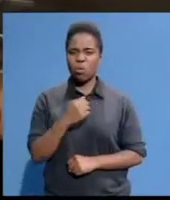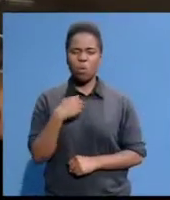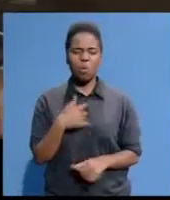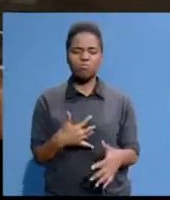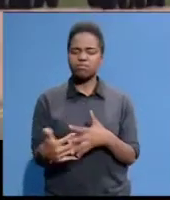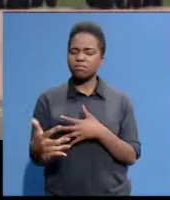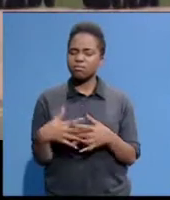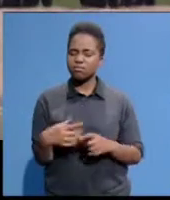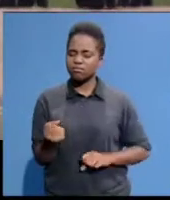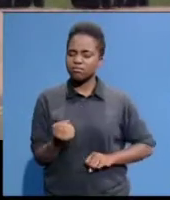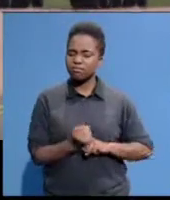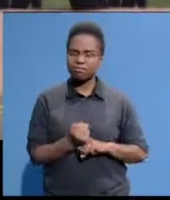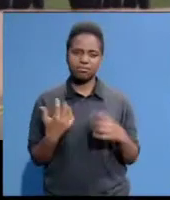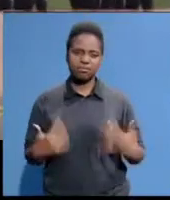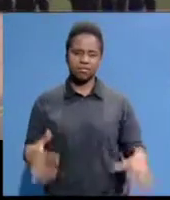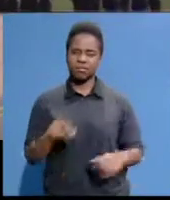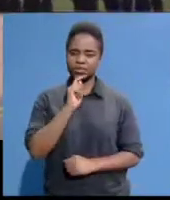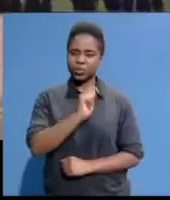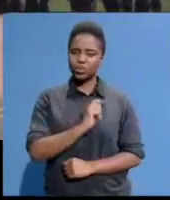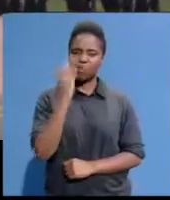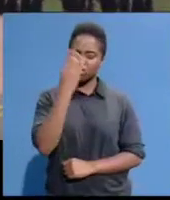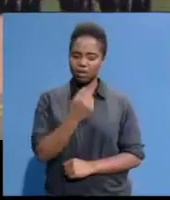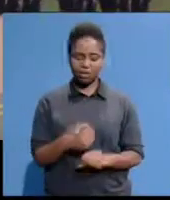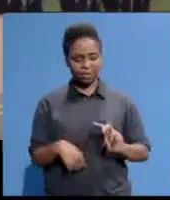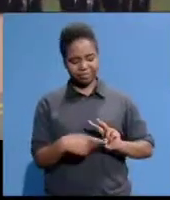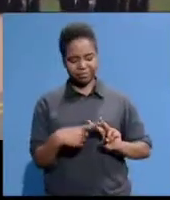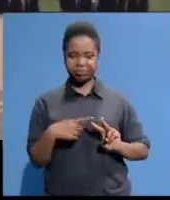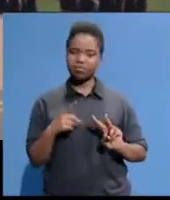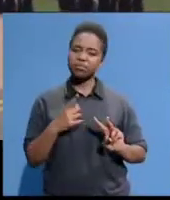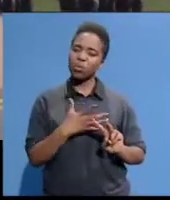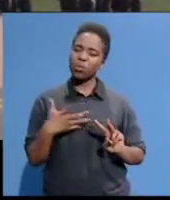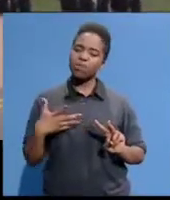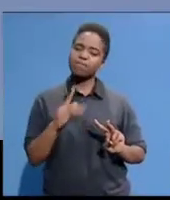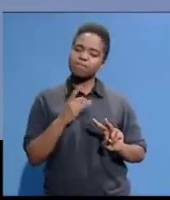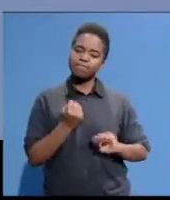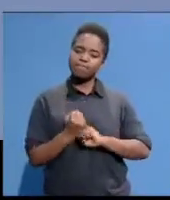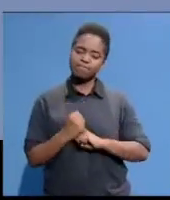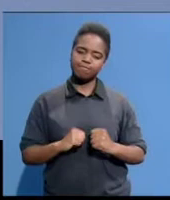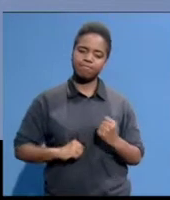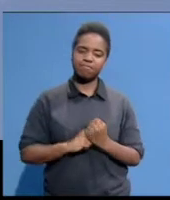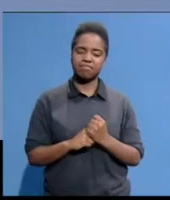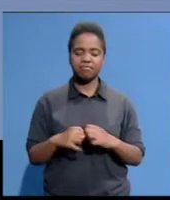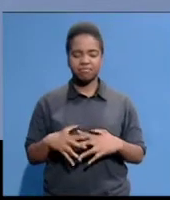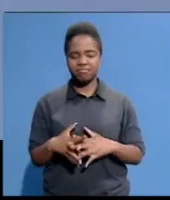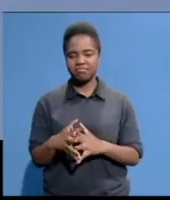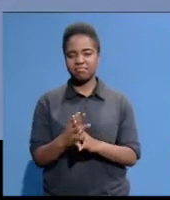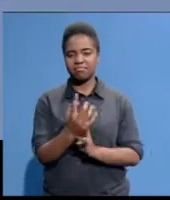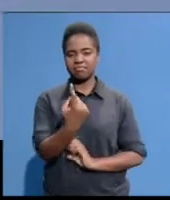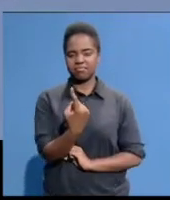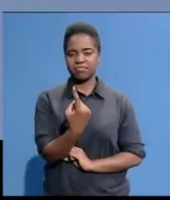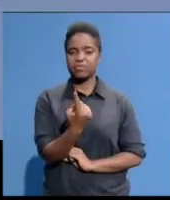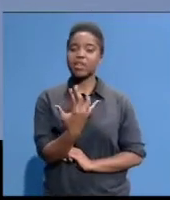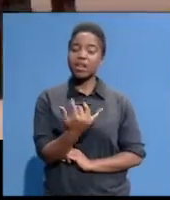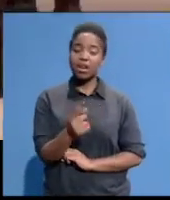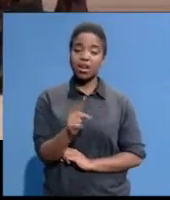press conference, it's just been so beautiful to see the two women stand in solidarity and stand together united as one. Going back to